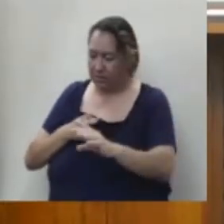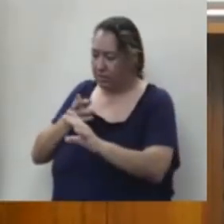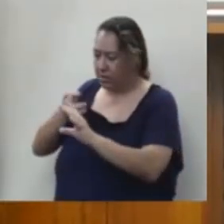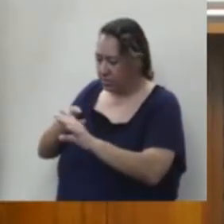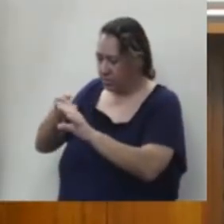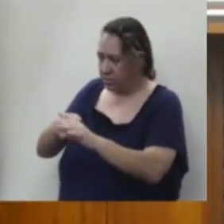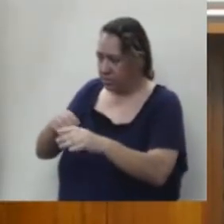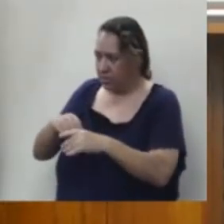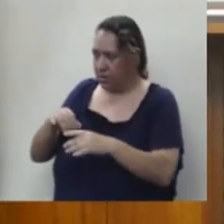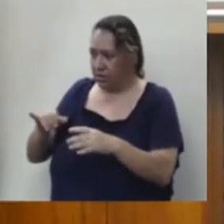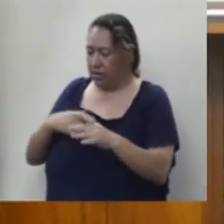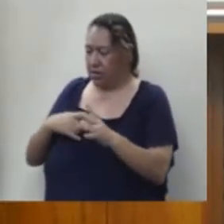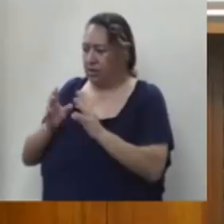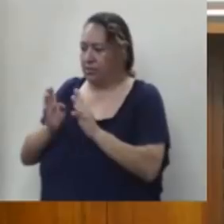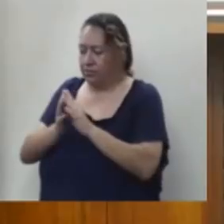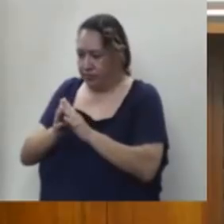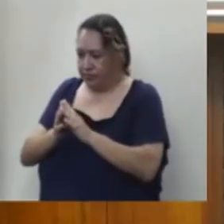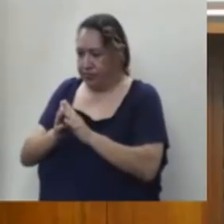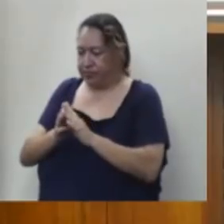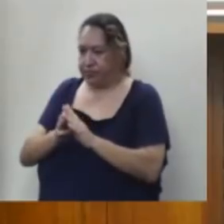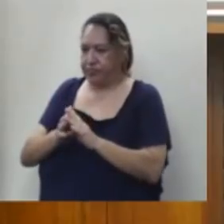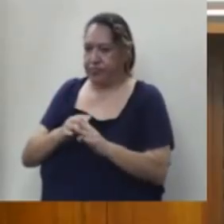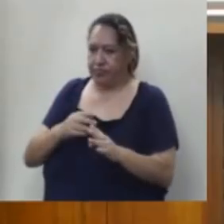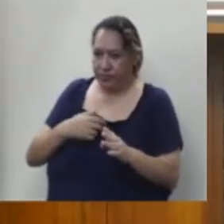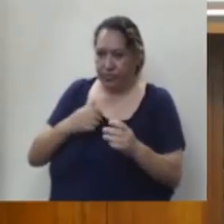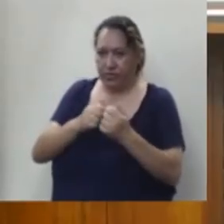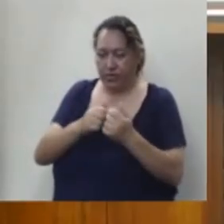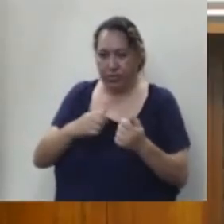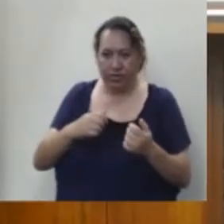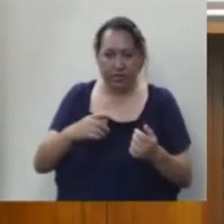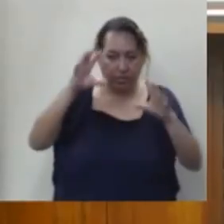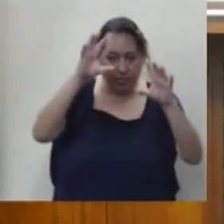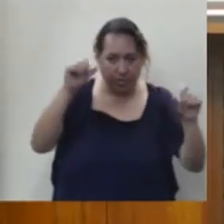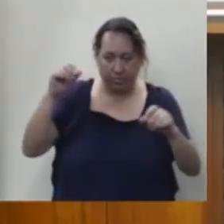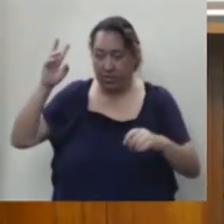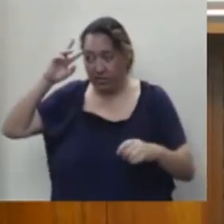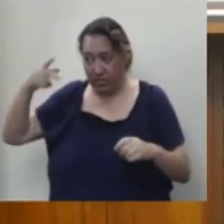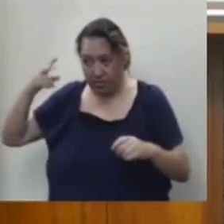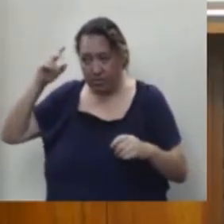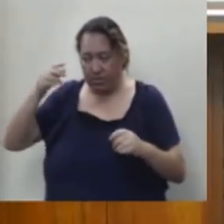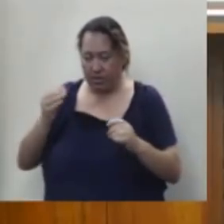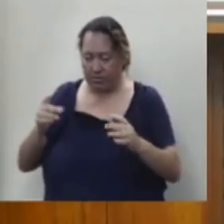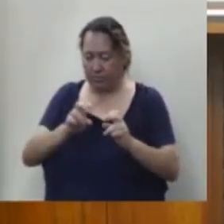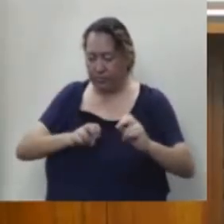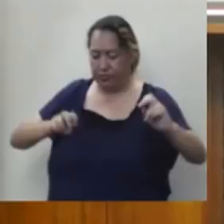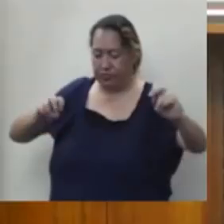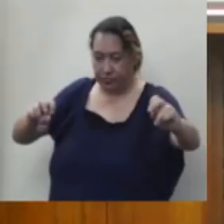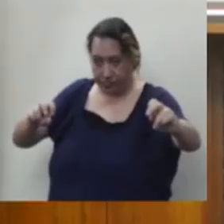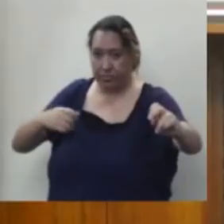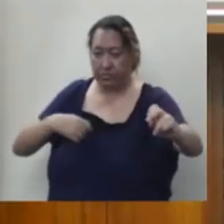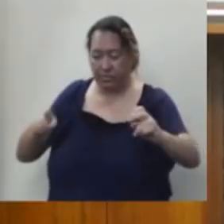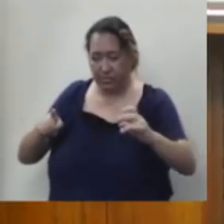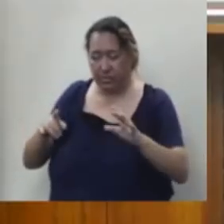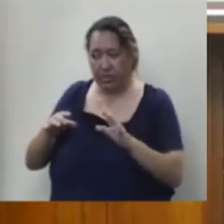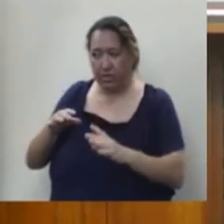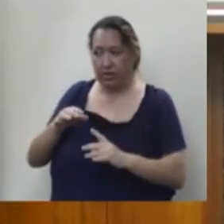with the president, the vice president, and his team of cabinet members who have been the experts in this